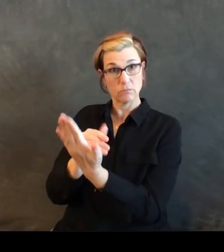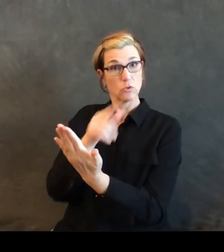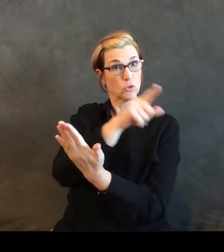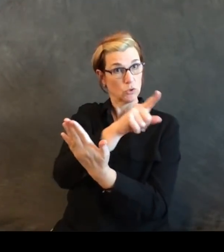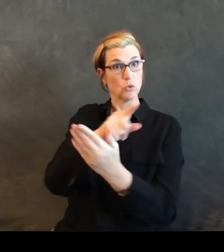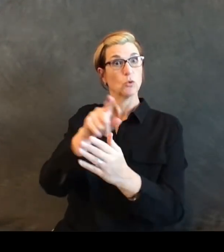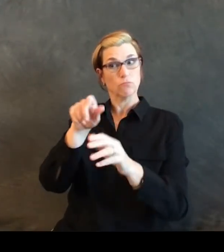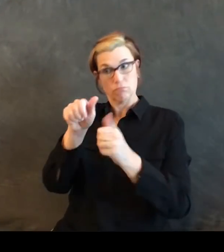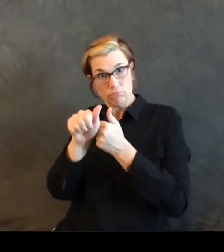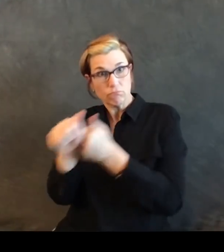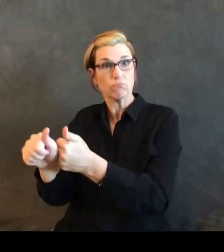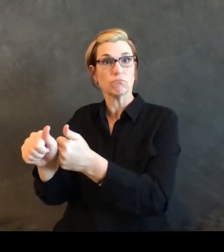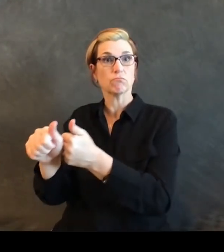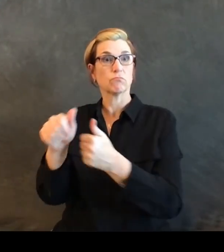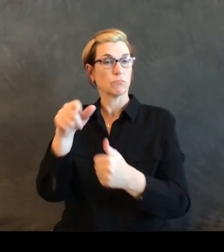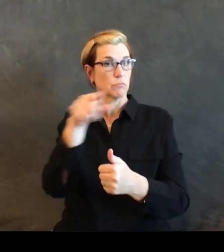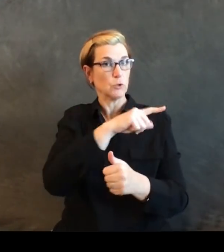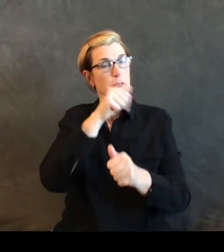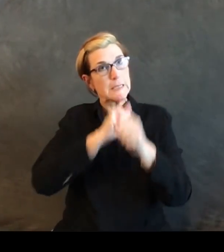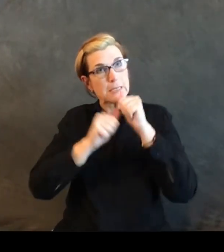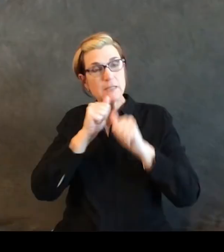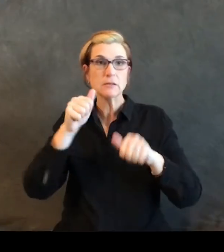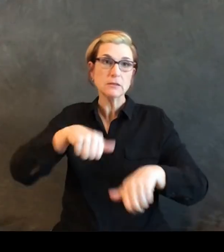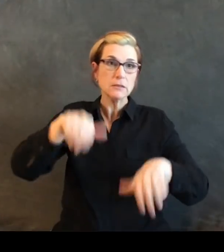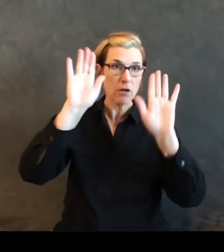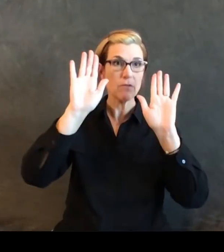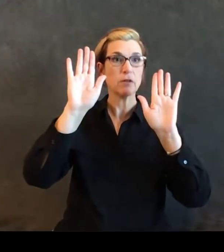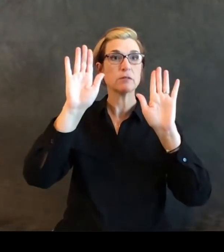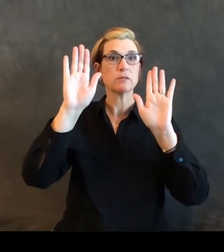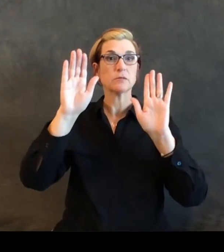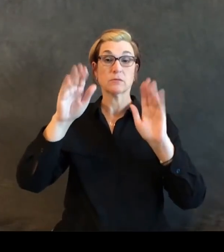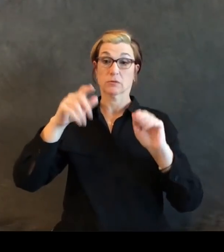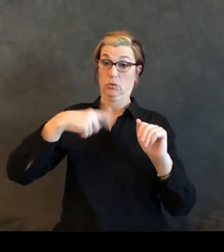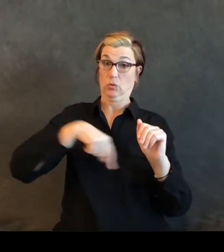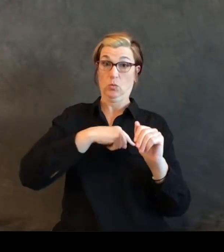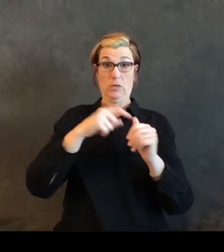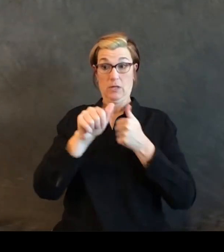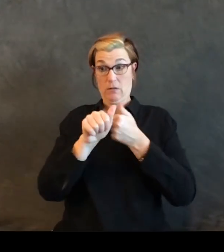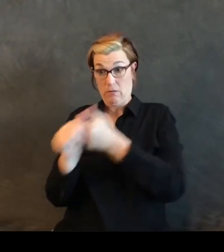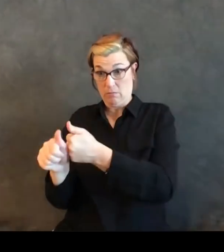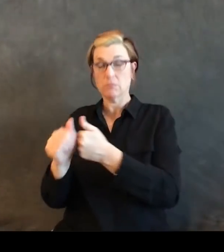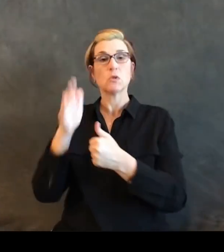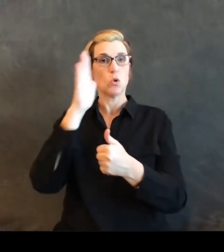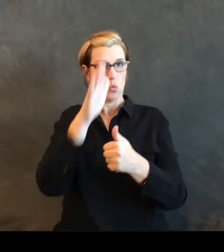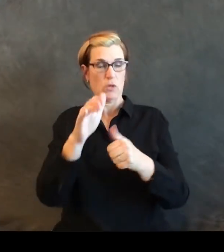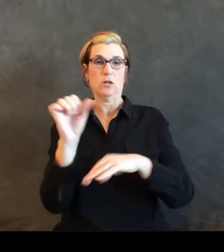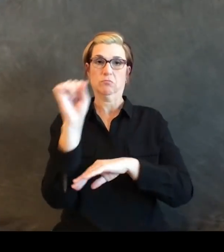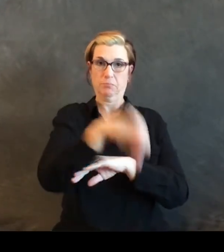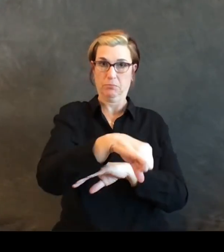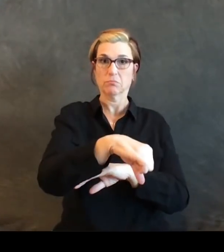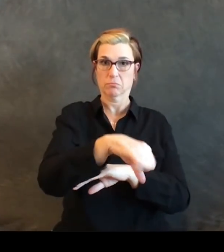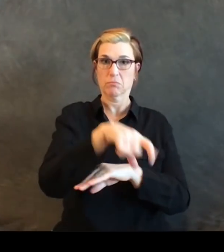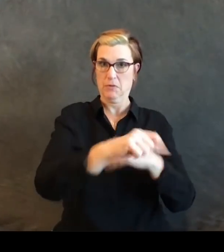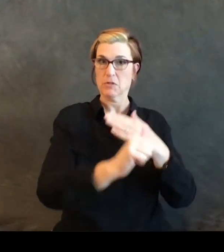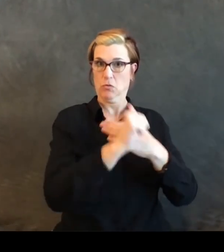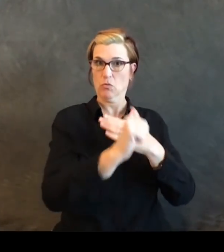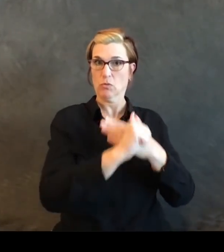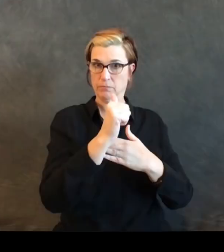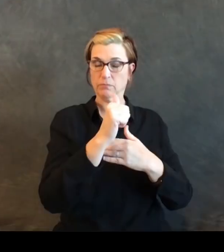to overcome this terrible threat. More aggressively, we commit to